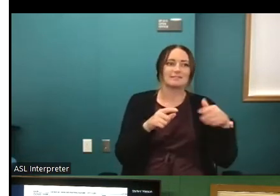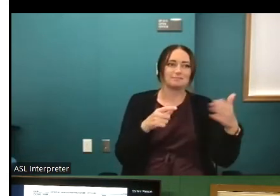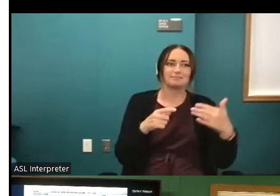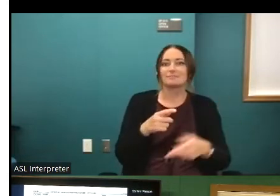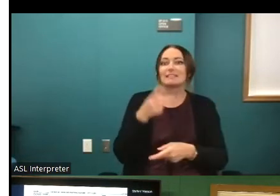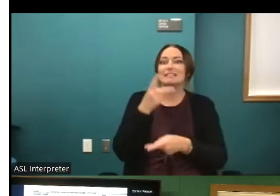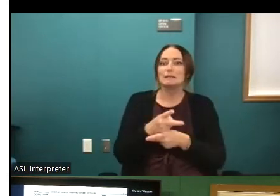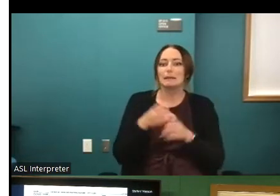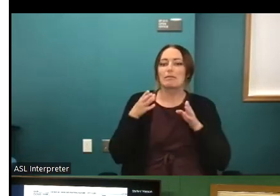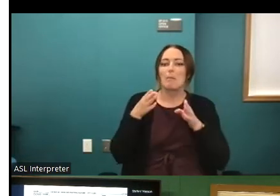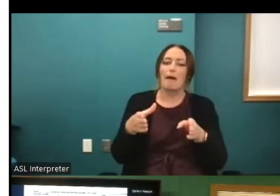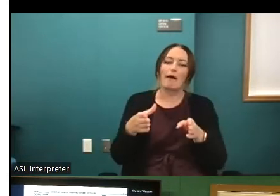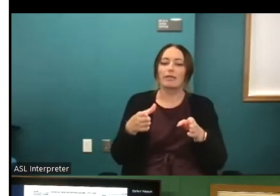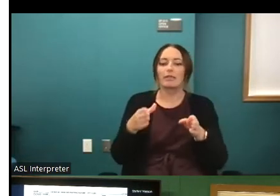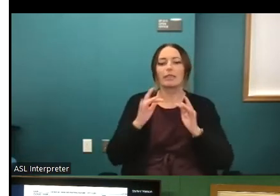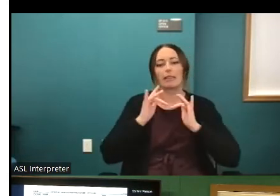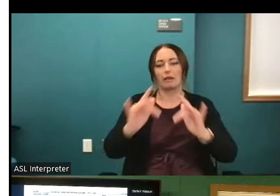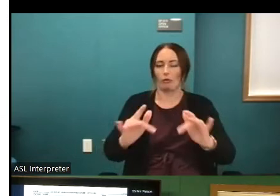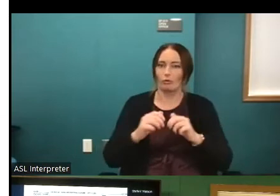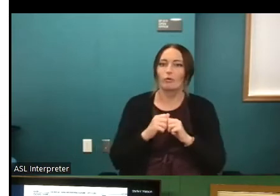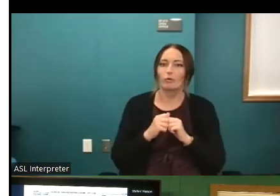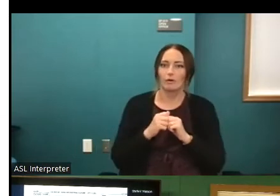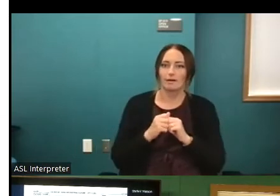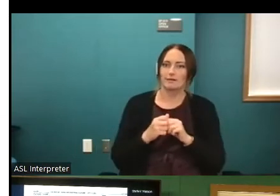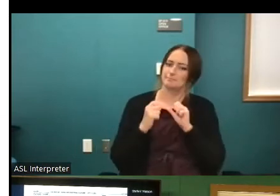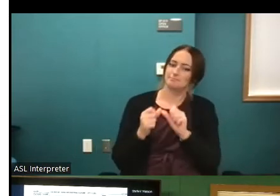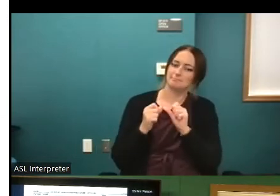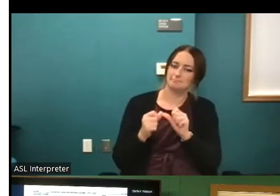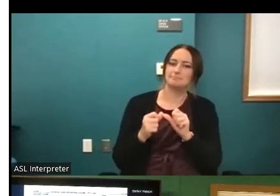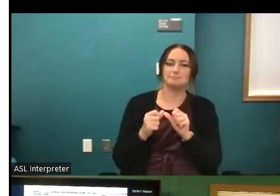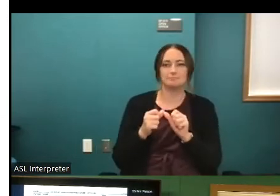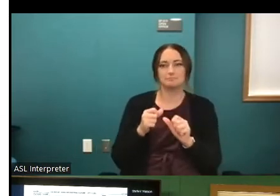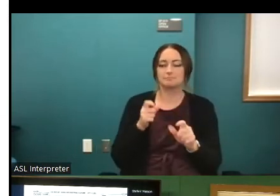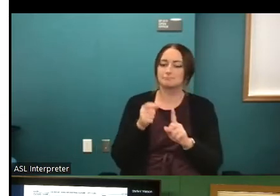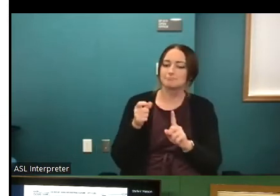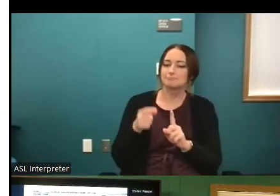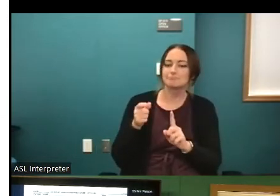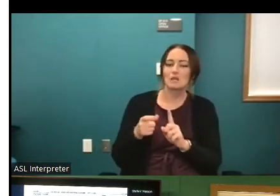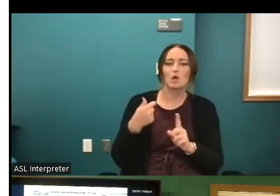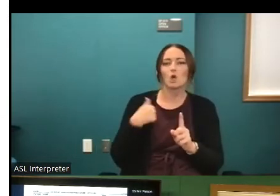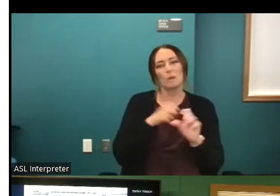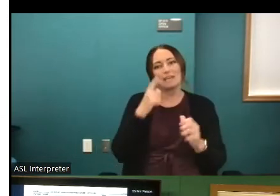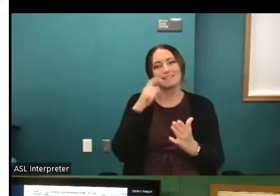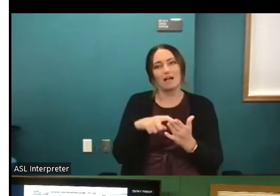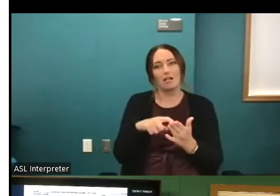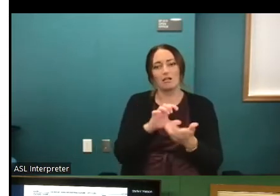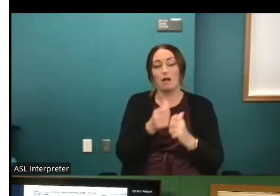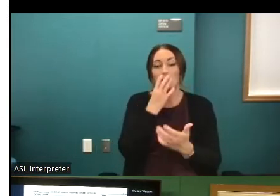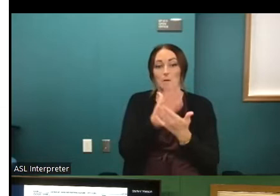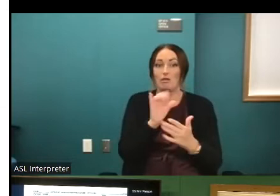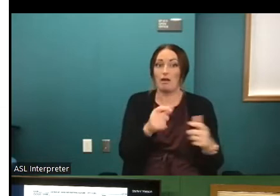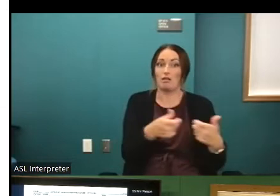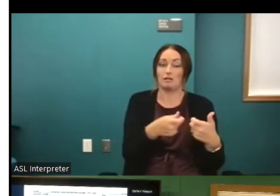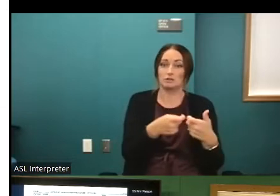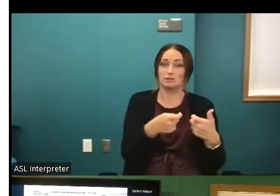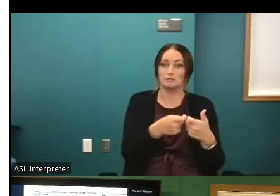clear. Yeah, and it's being consistent. And so we can tell when we measure impedances, how well that electrode is with